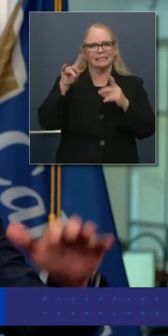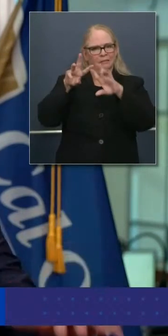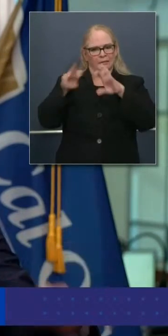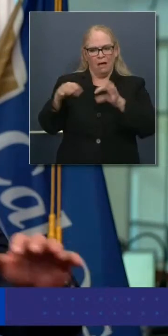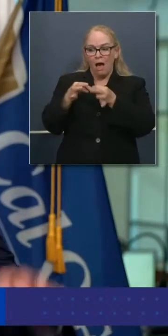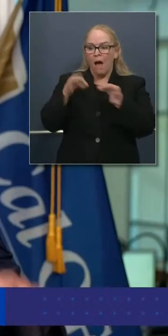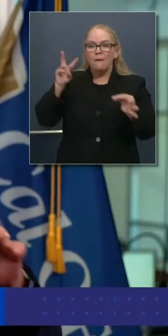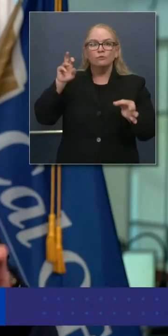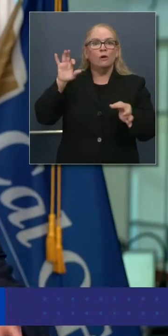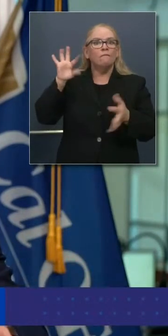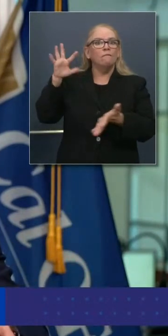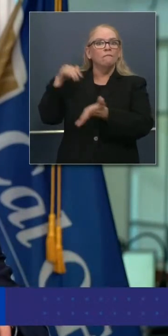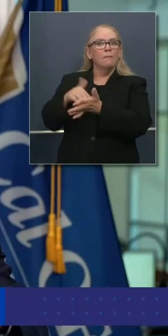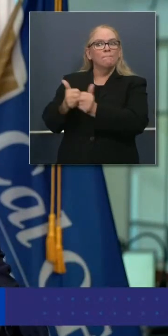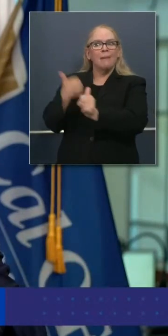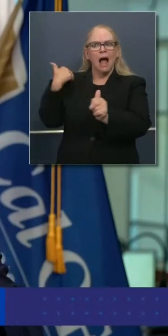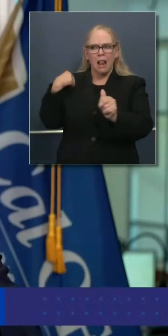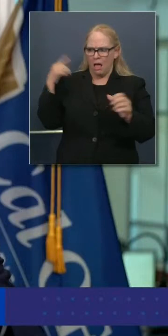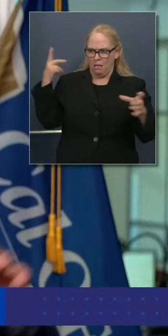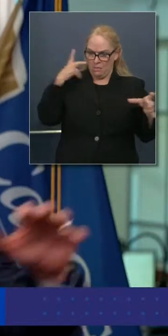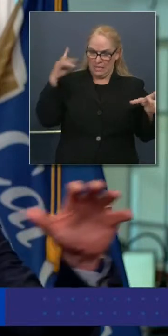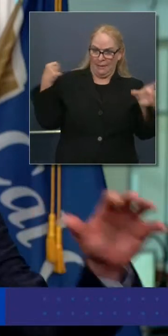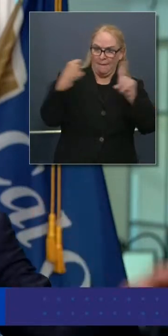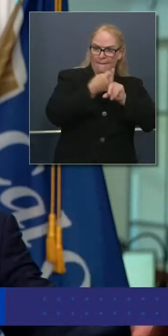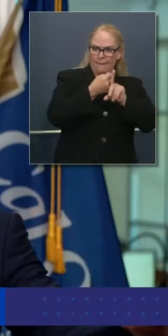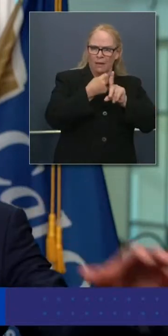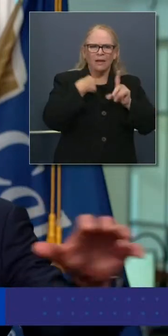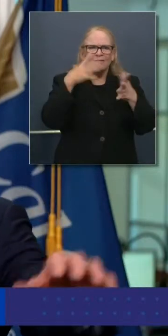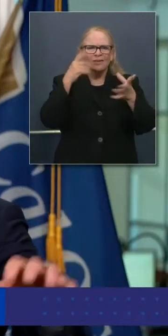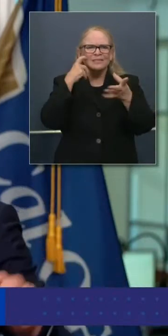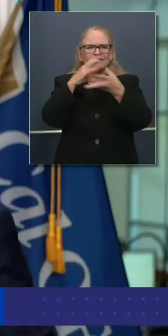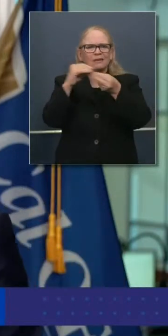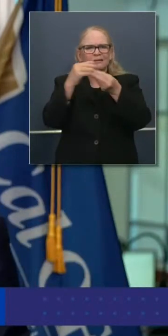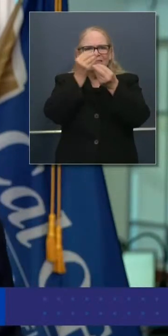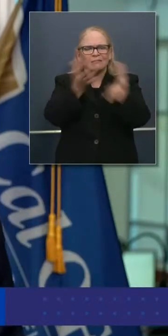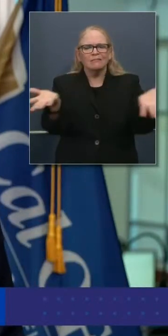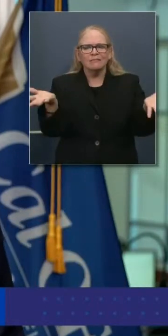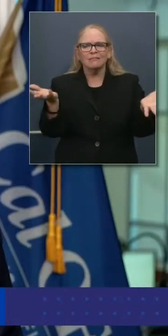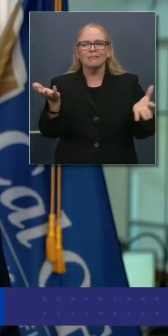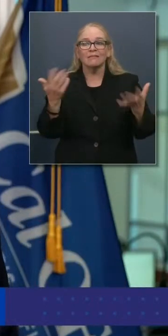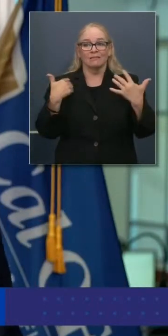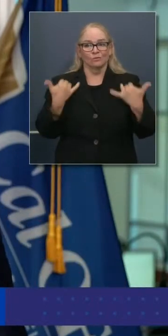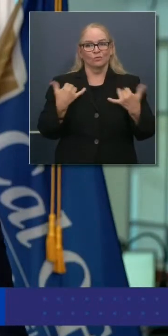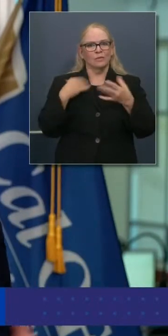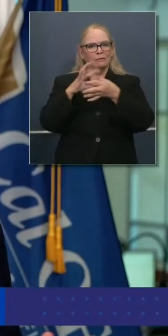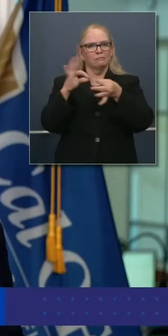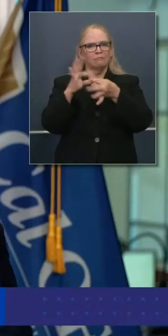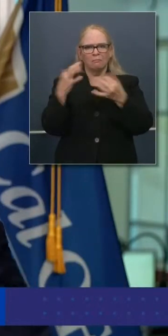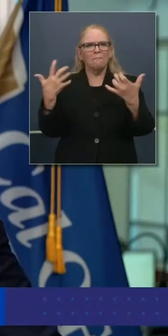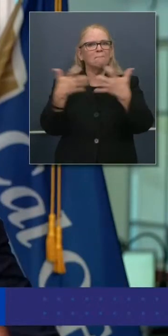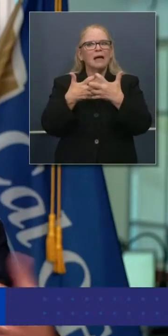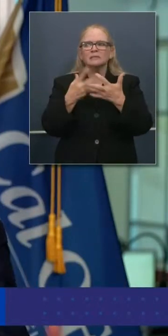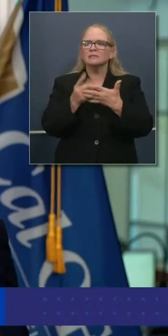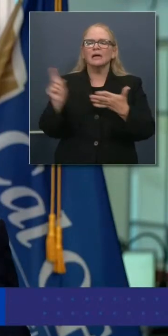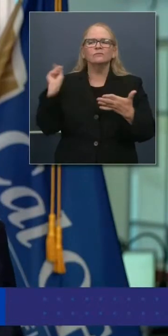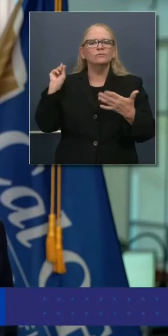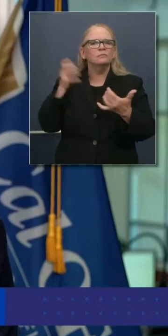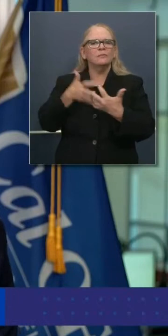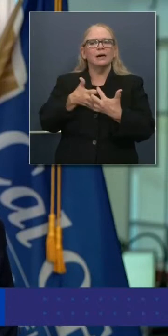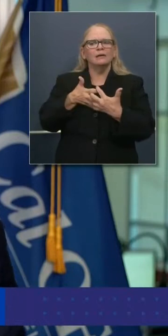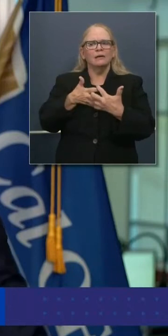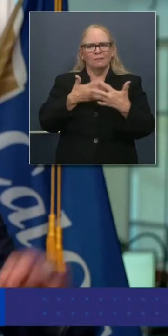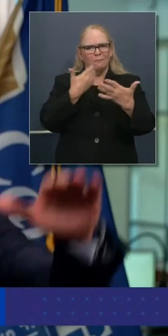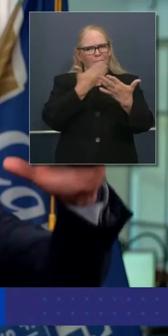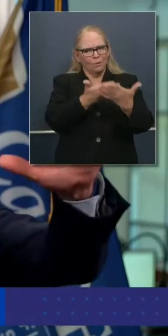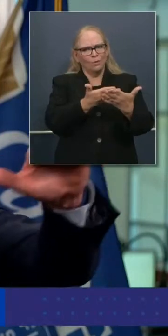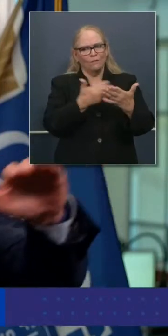see exactly what we said was occurring a week ago. You'll see that reflected in the positivity rates